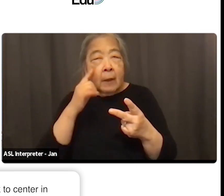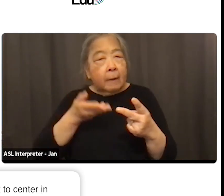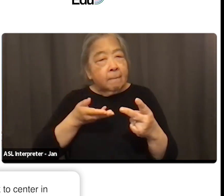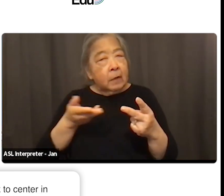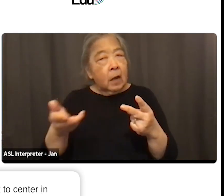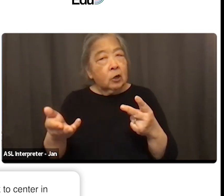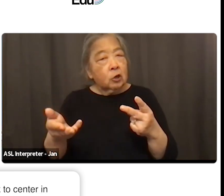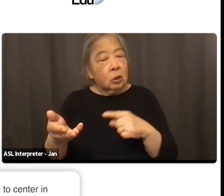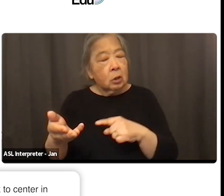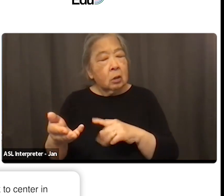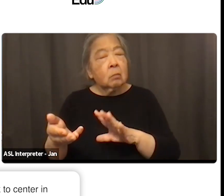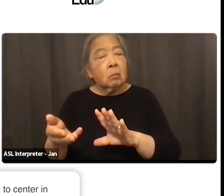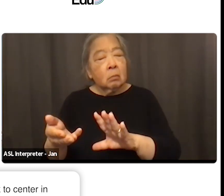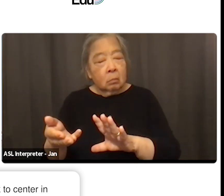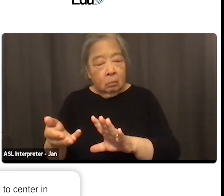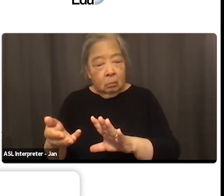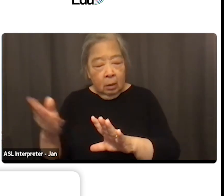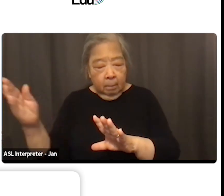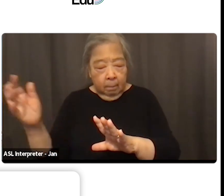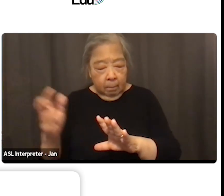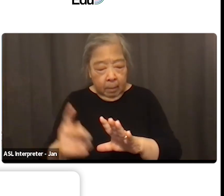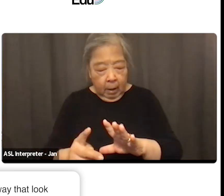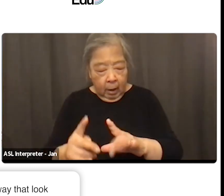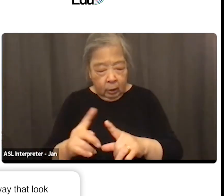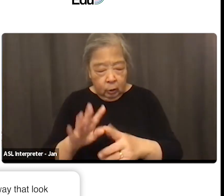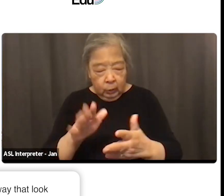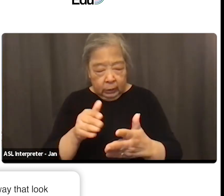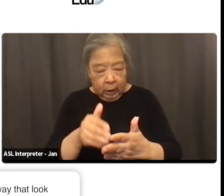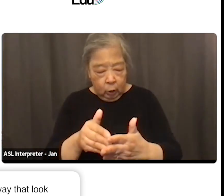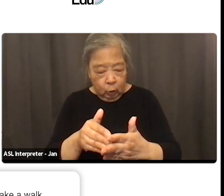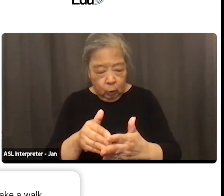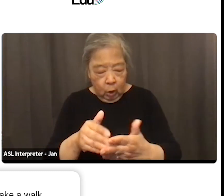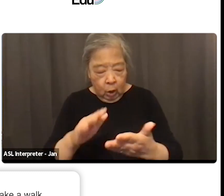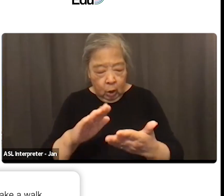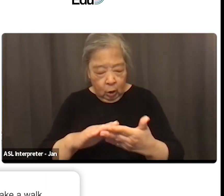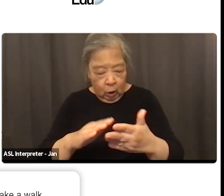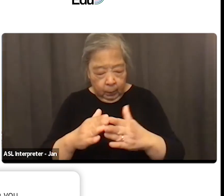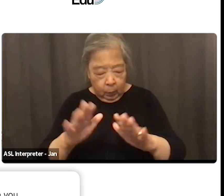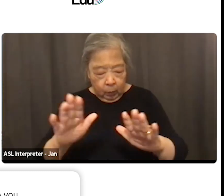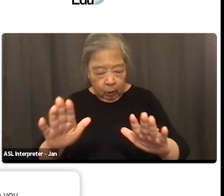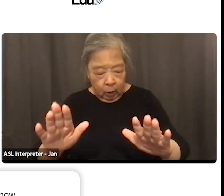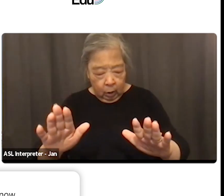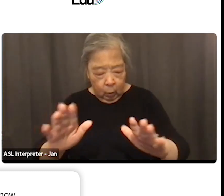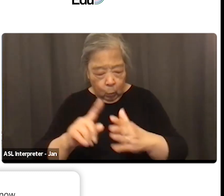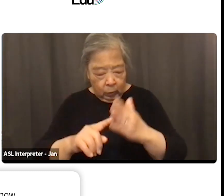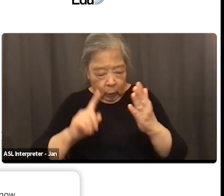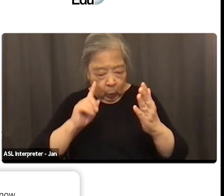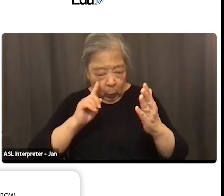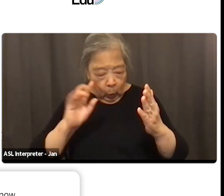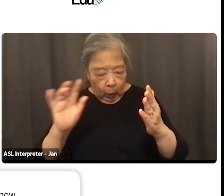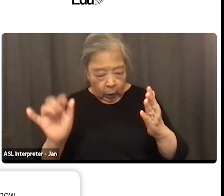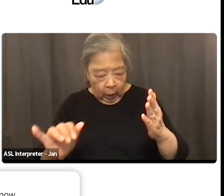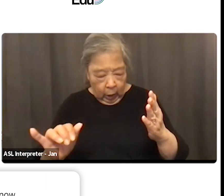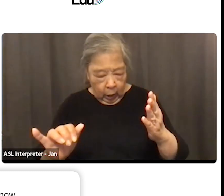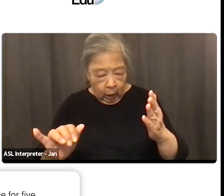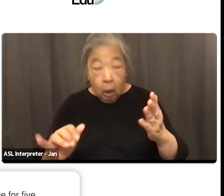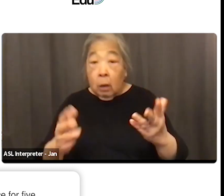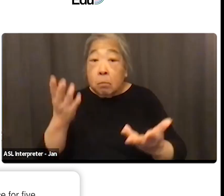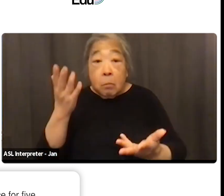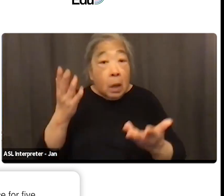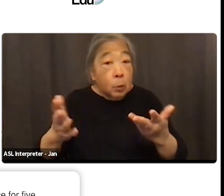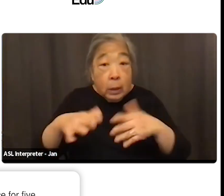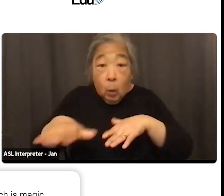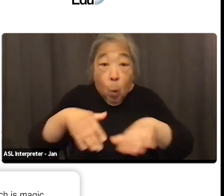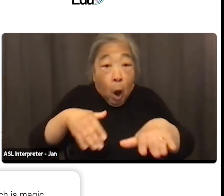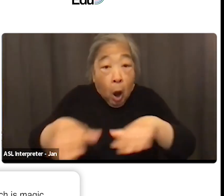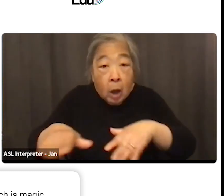back to center in community, in whatever way that looks like. Maybe you take a walk, maybe you run in